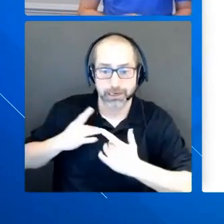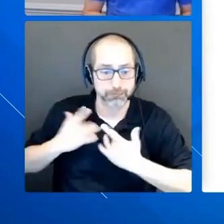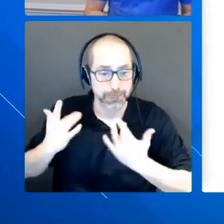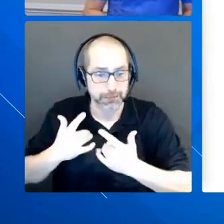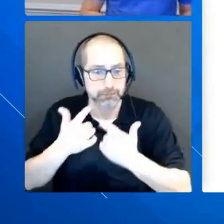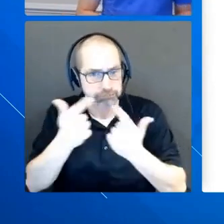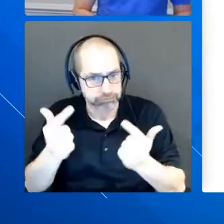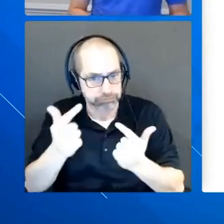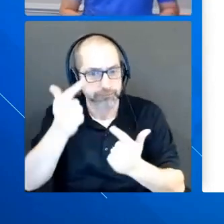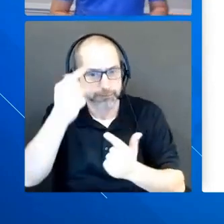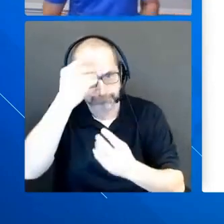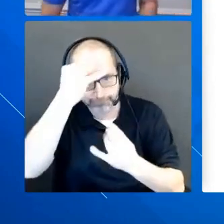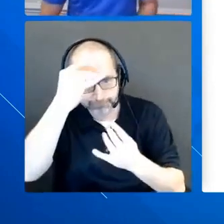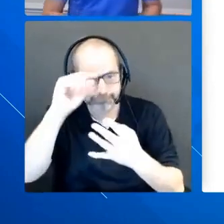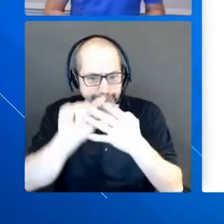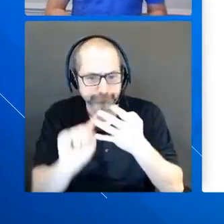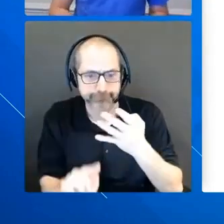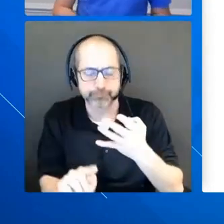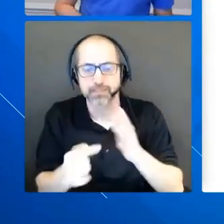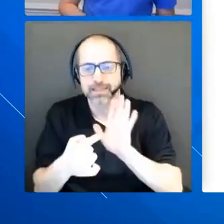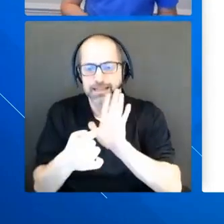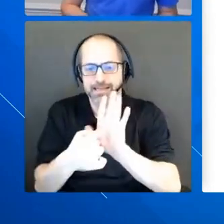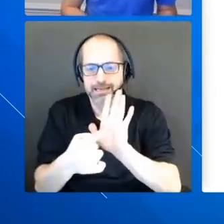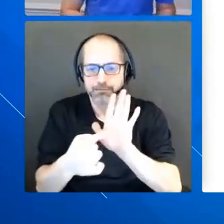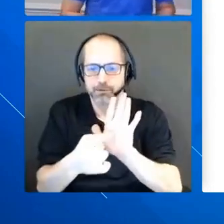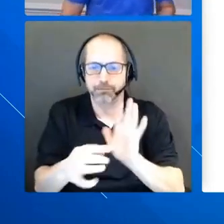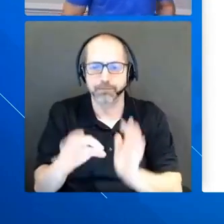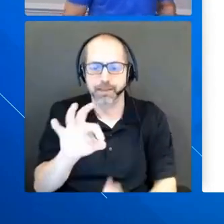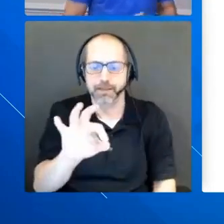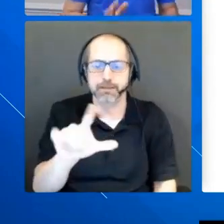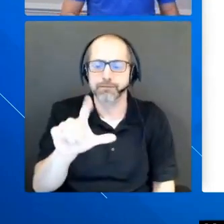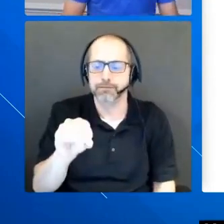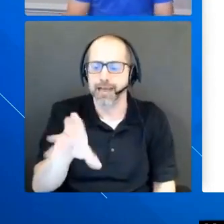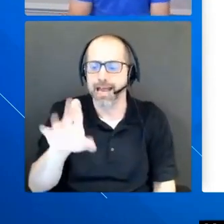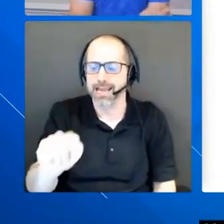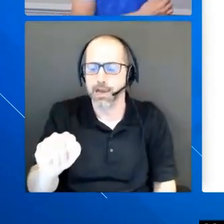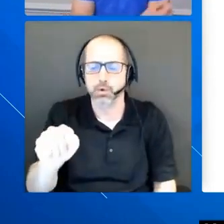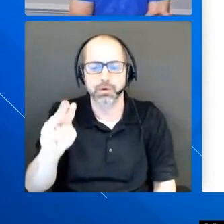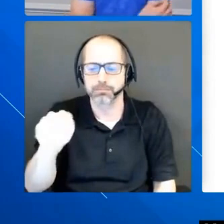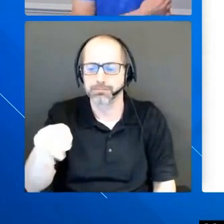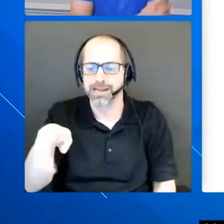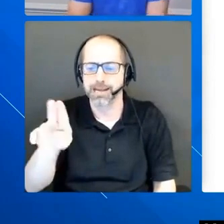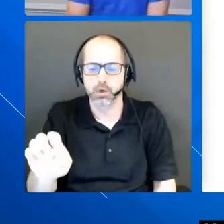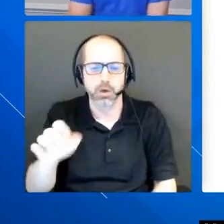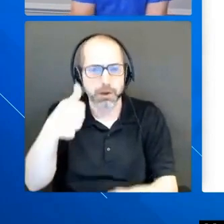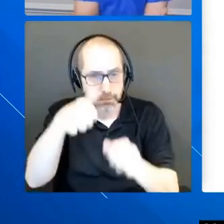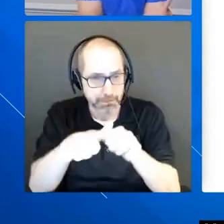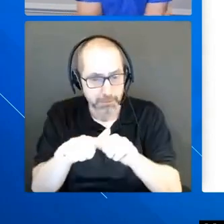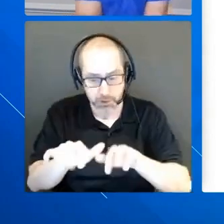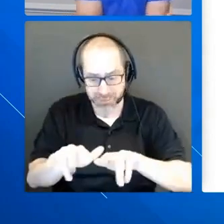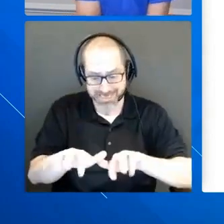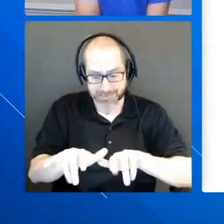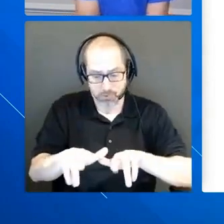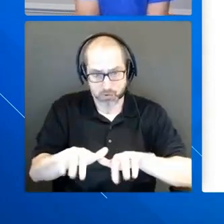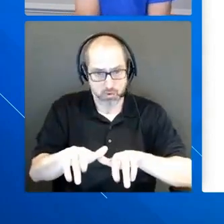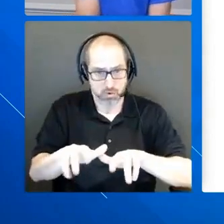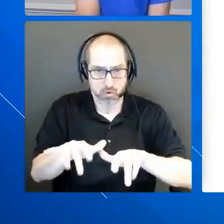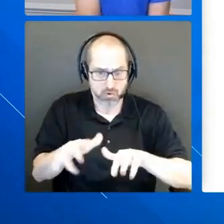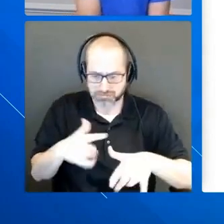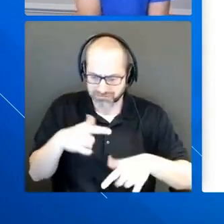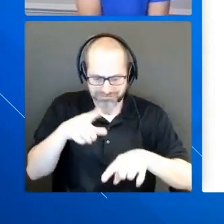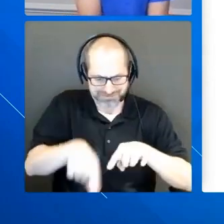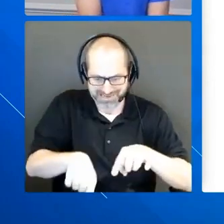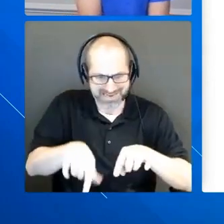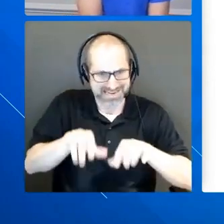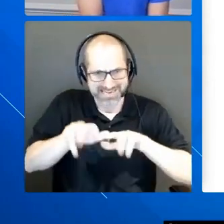So let's give you some examples. We'll start with flyout menus. I mentioned that lack of keyboard accessibility is the #1 accessibility roadblock.